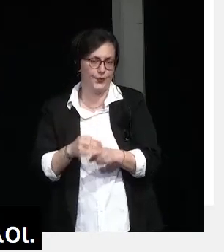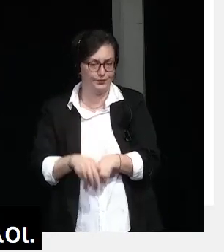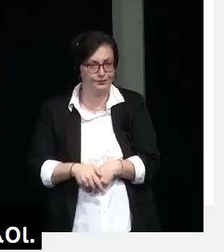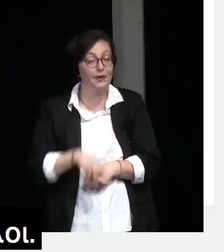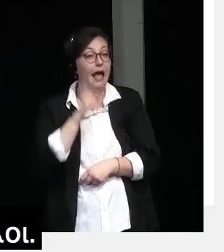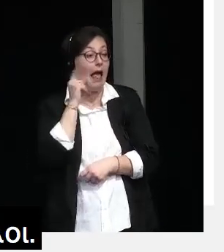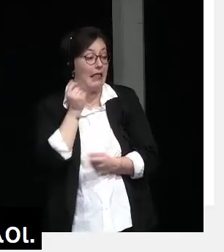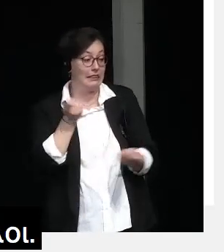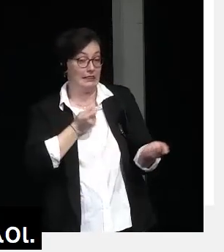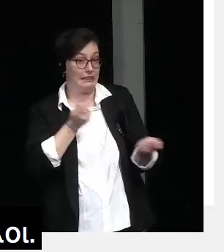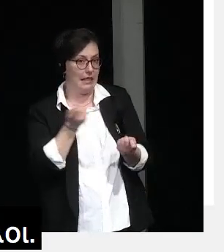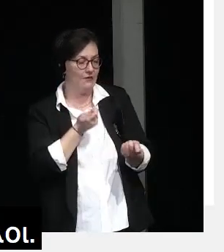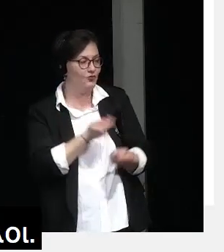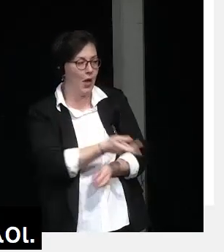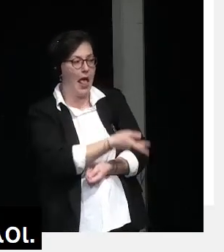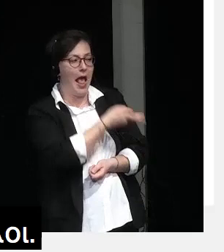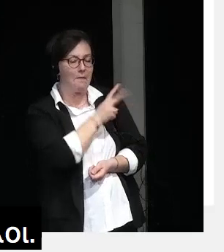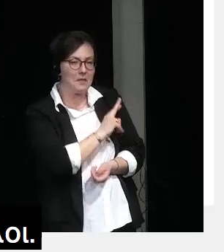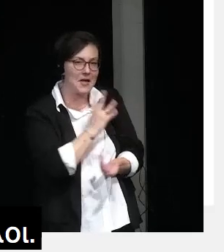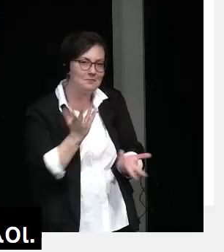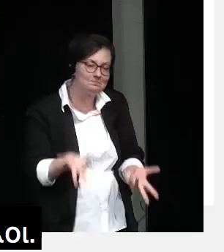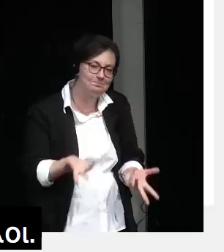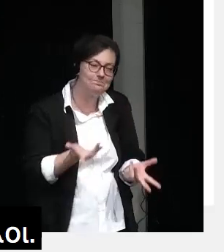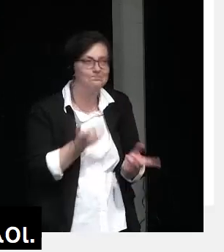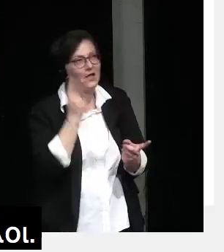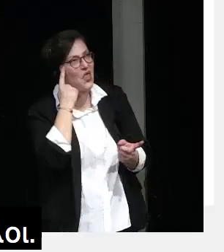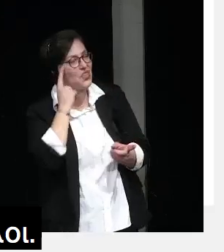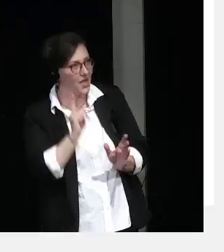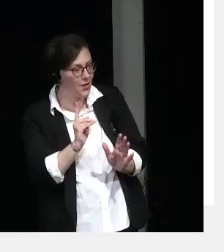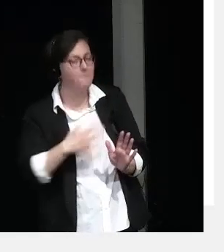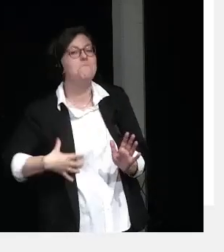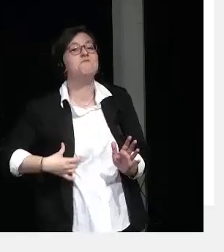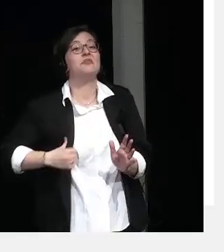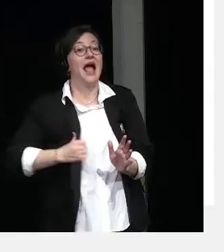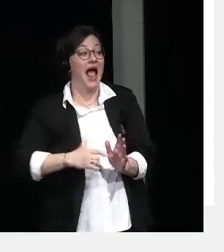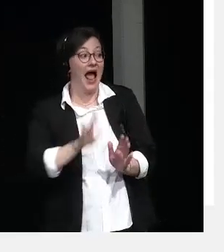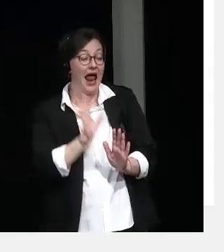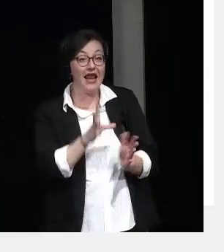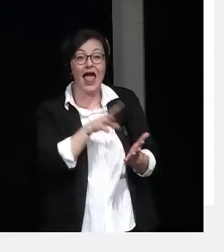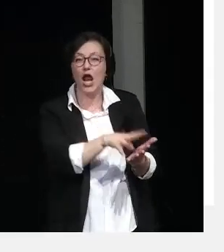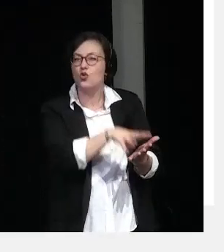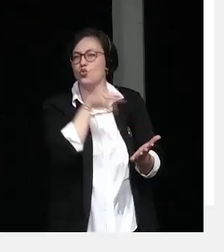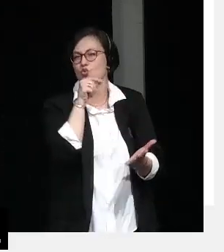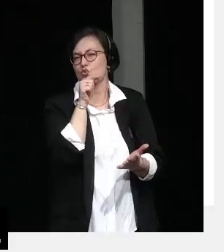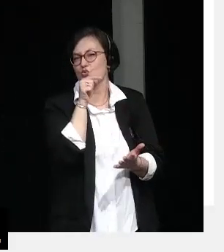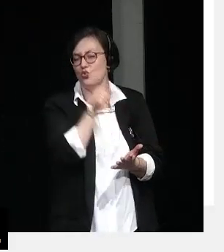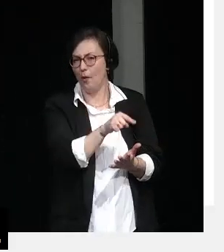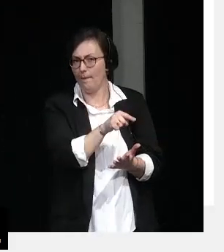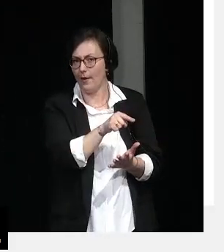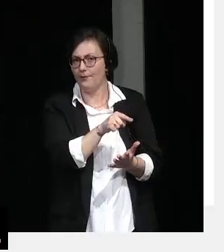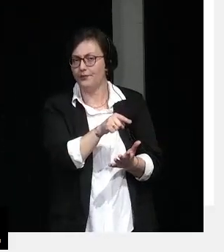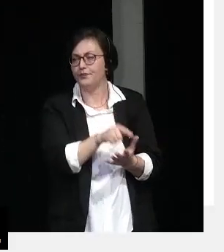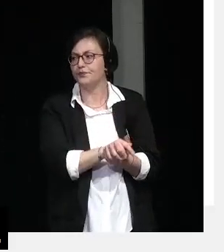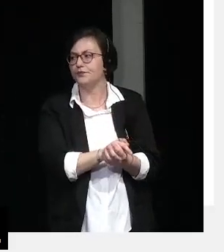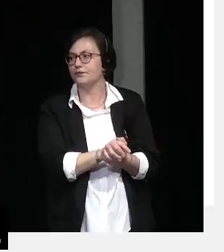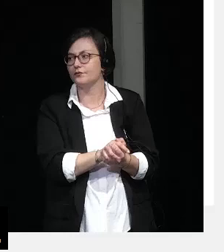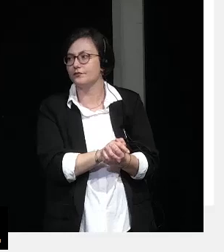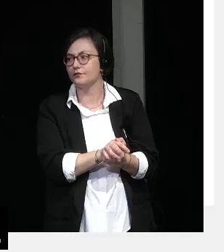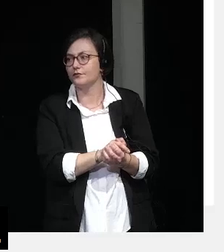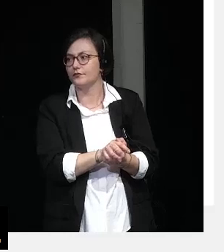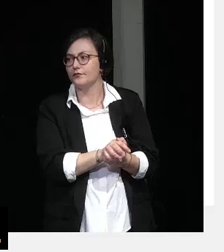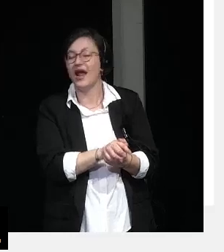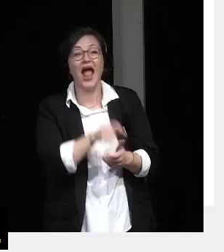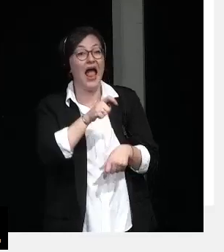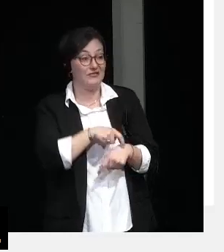let me tell you, it's really the essence of what we're all trying to do these days. Do more with less and try to evaluate ourselves